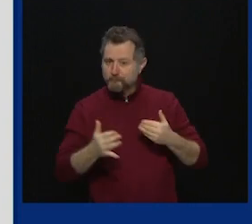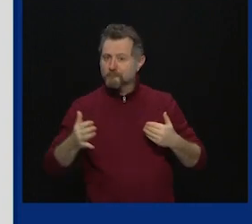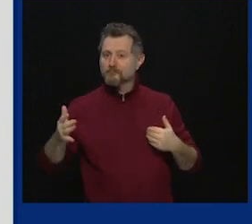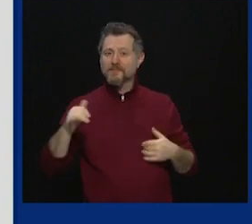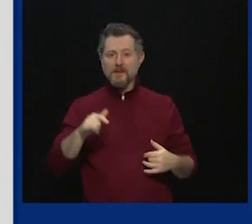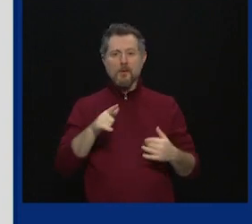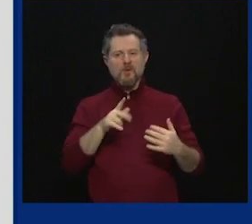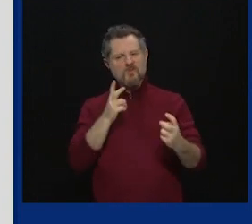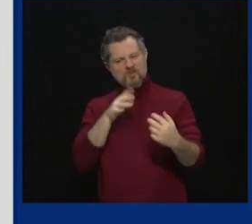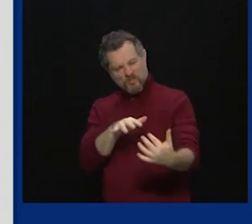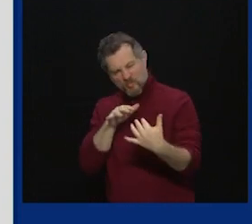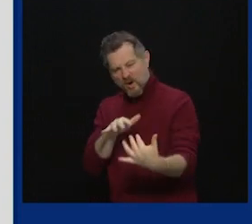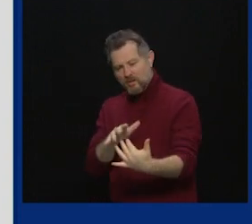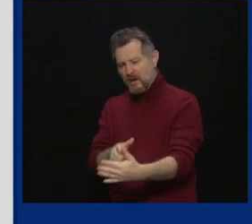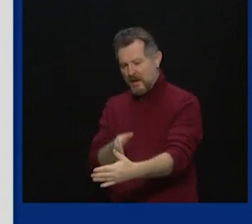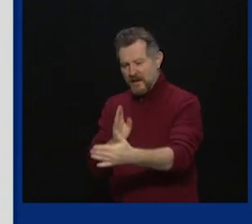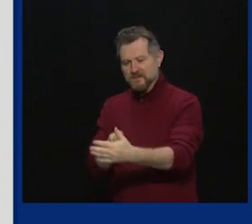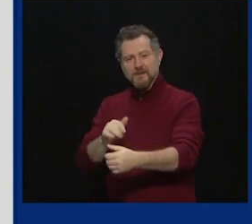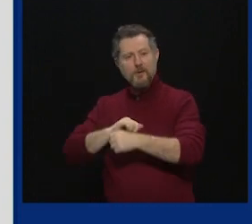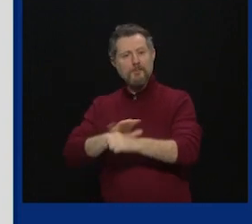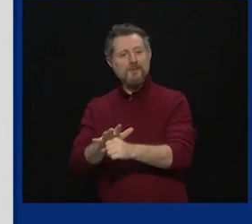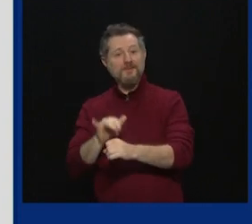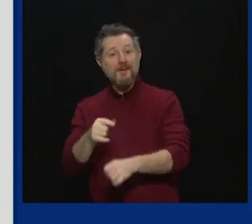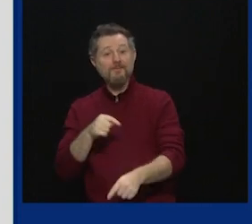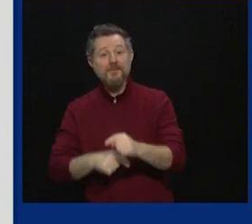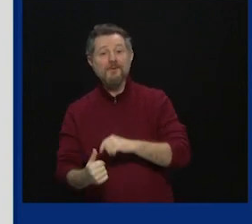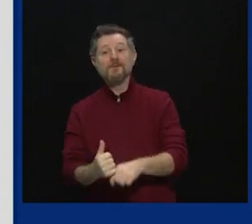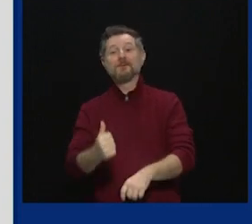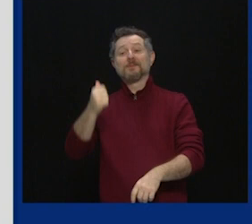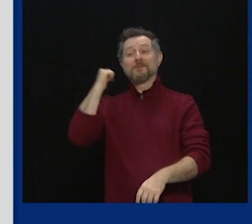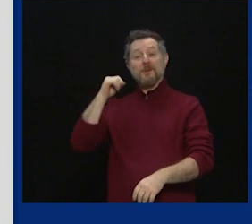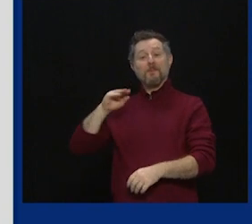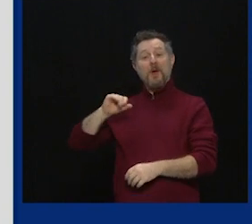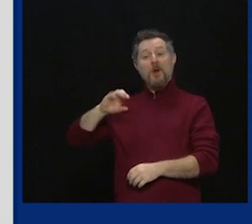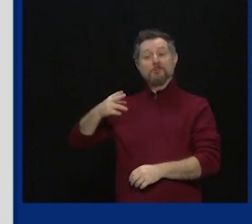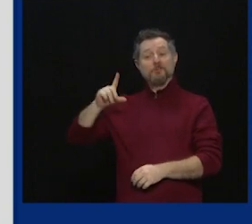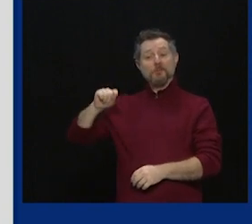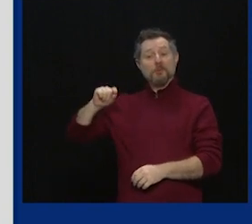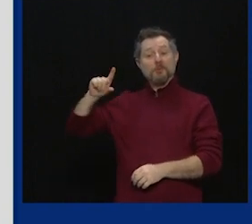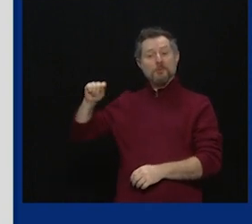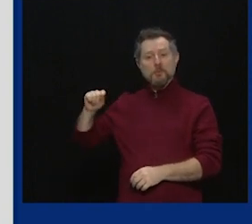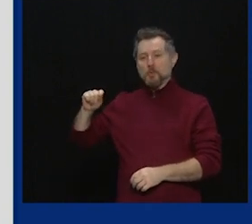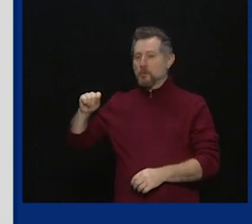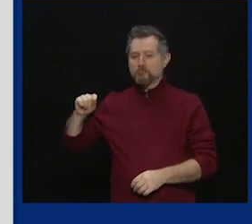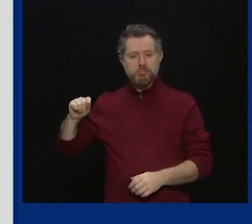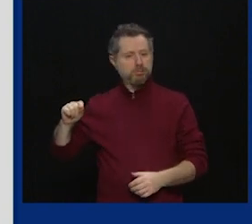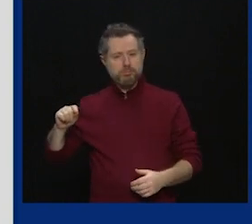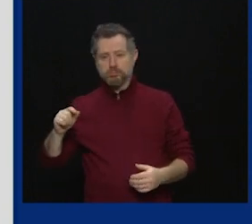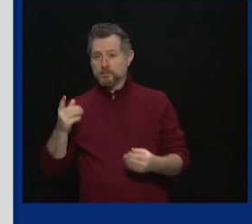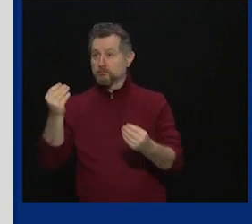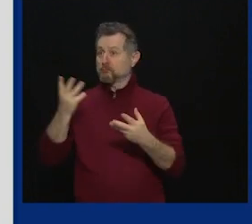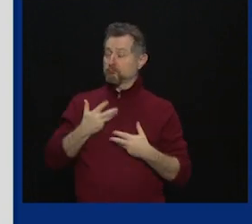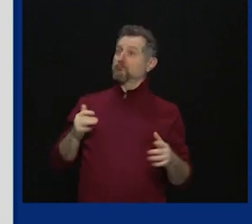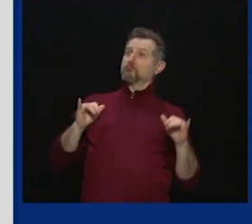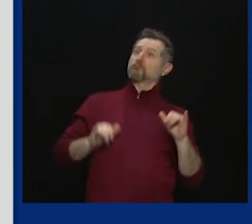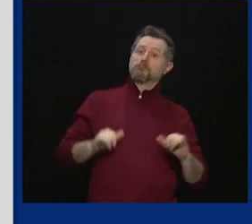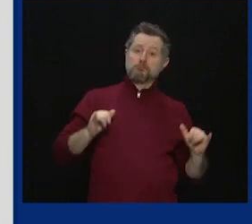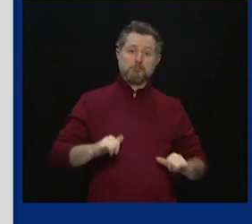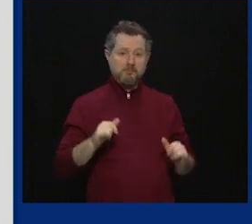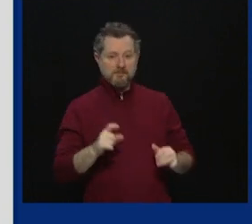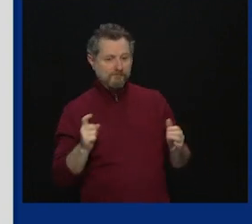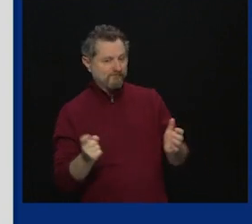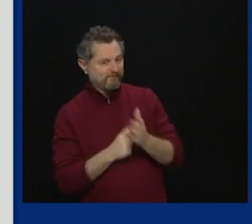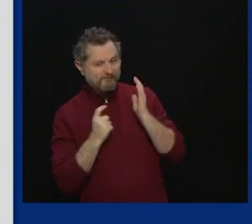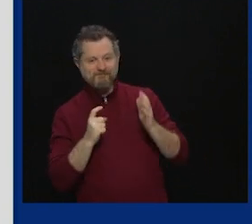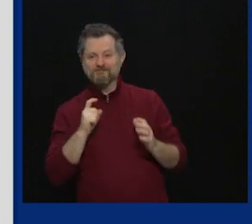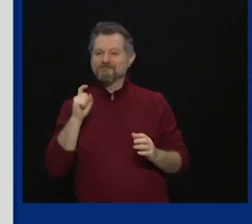2020, in the depths of this dark, dark experience, we are told that normally it takes anywhere from 2